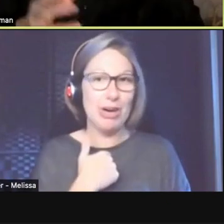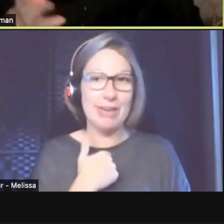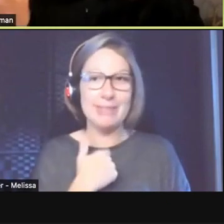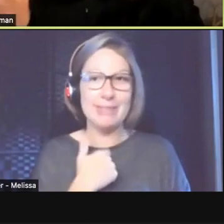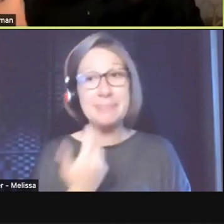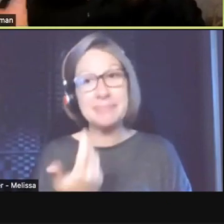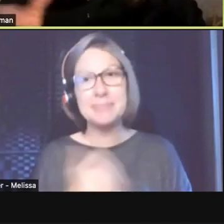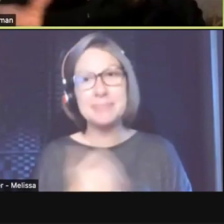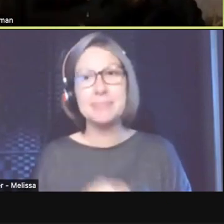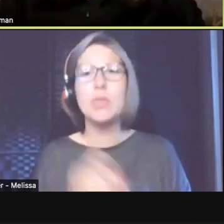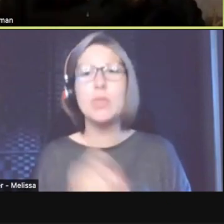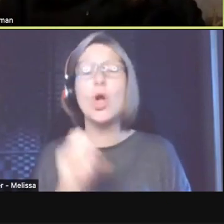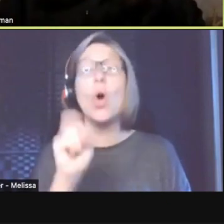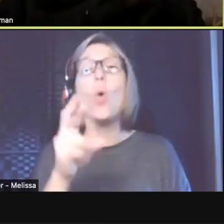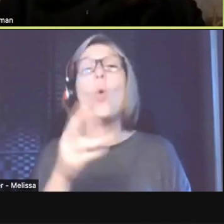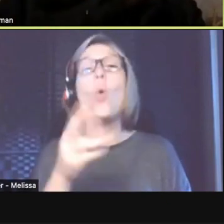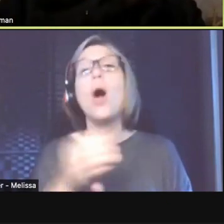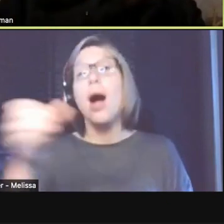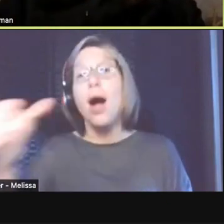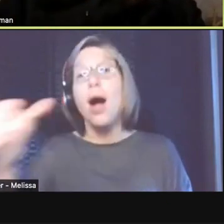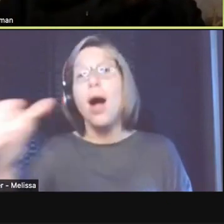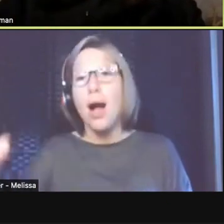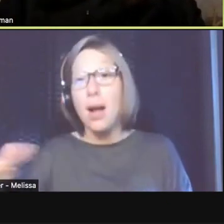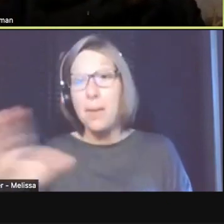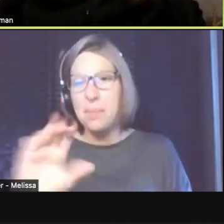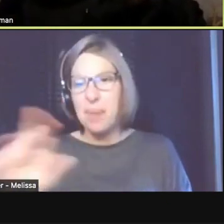Or here's your drink back.